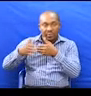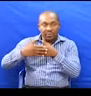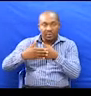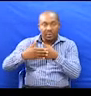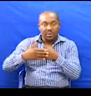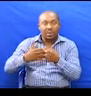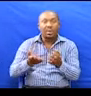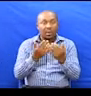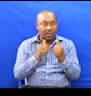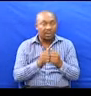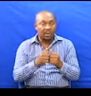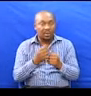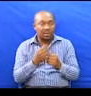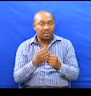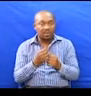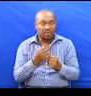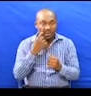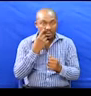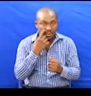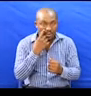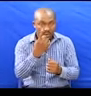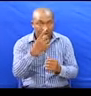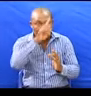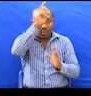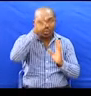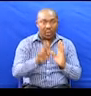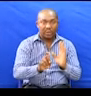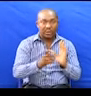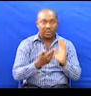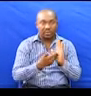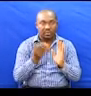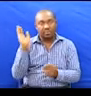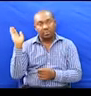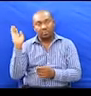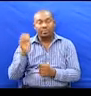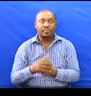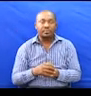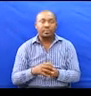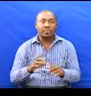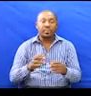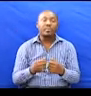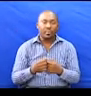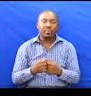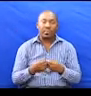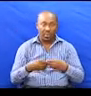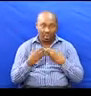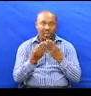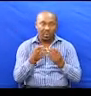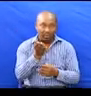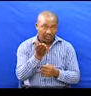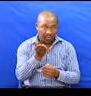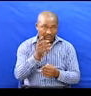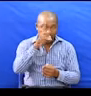closing the lesson, let us have a question. Let us have a question, or